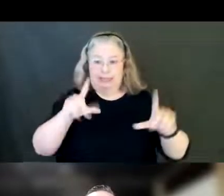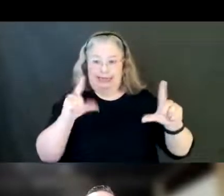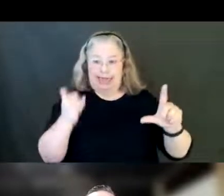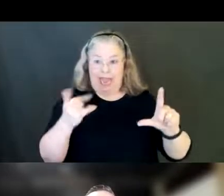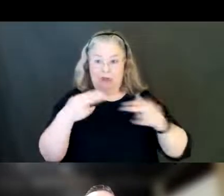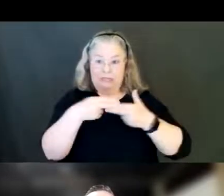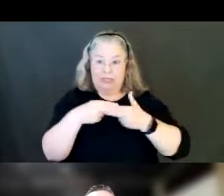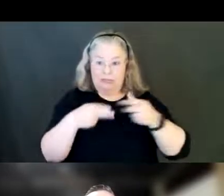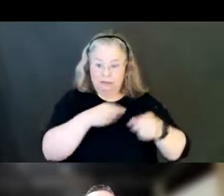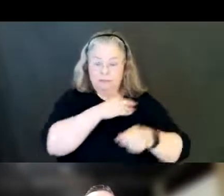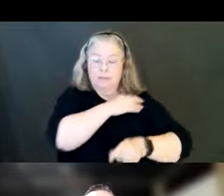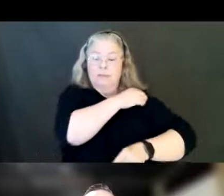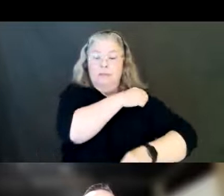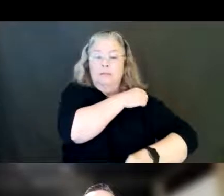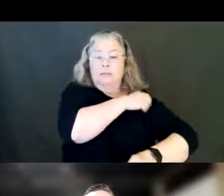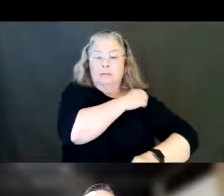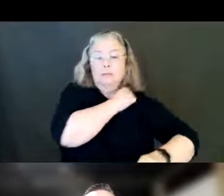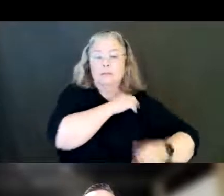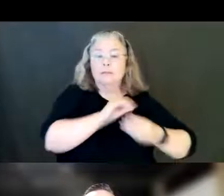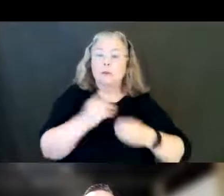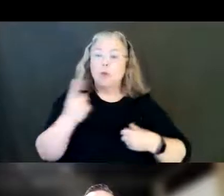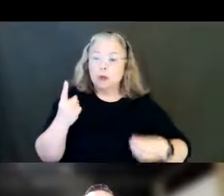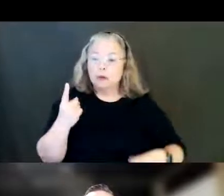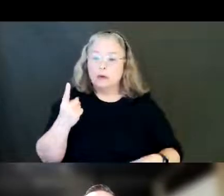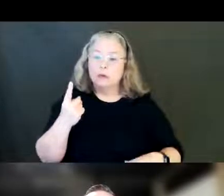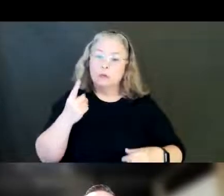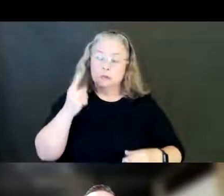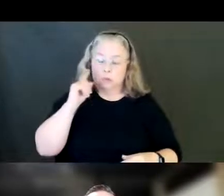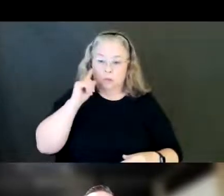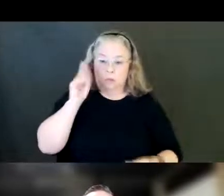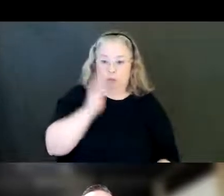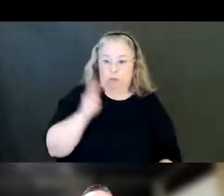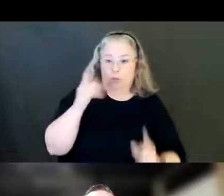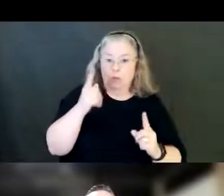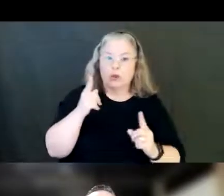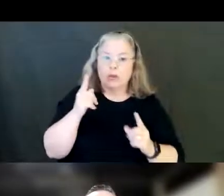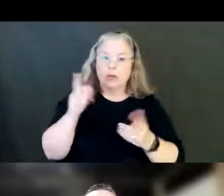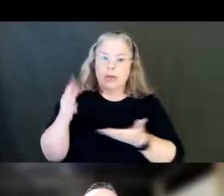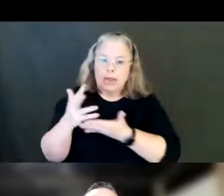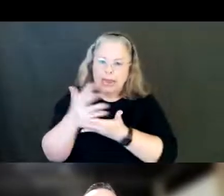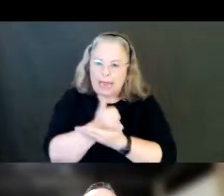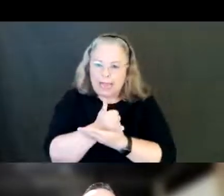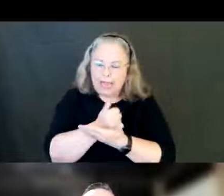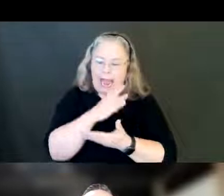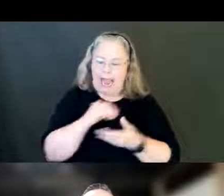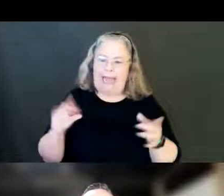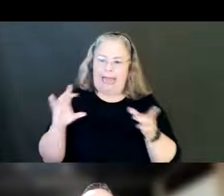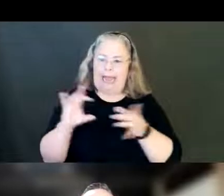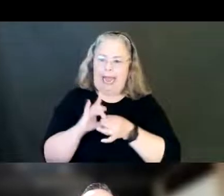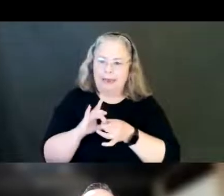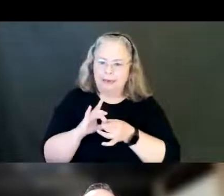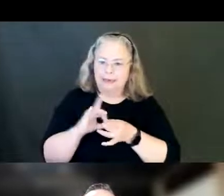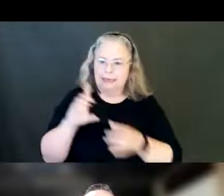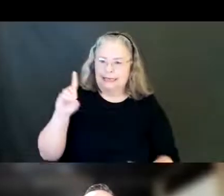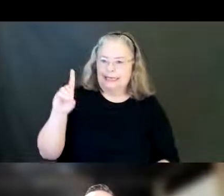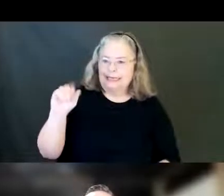right now. And so number 1 of our Brilliant Beginnings goals is collect and connect. So collect and connect